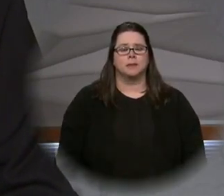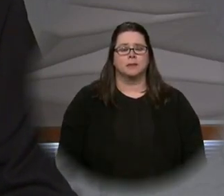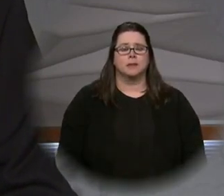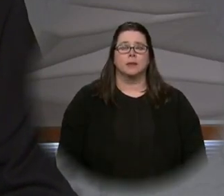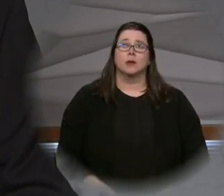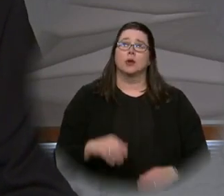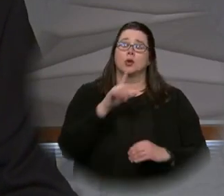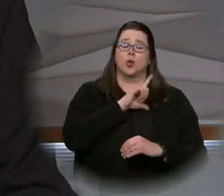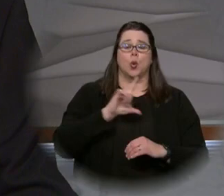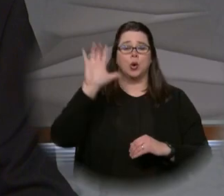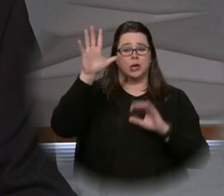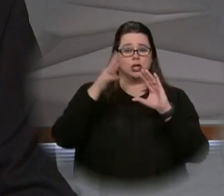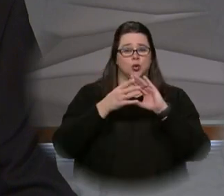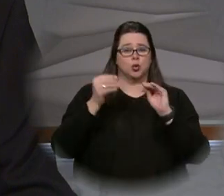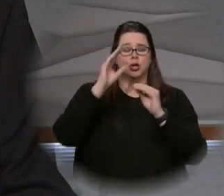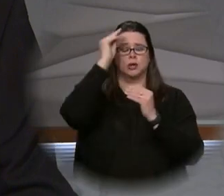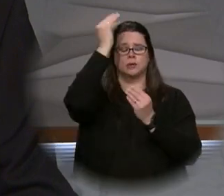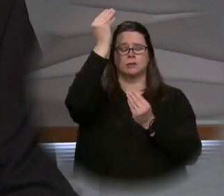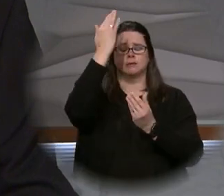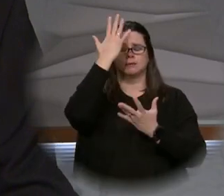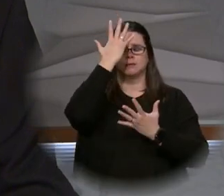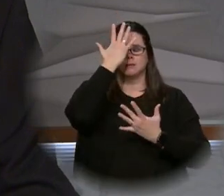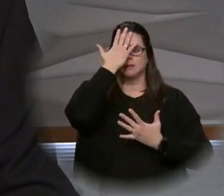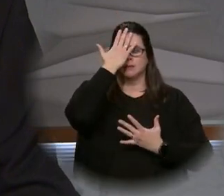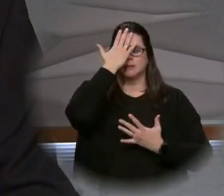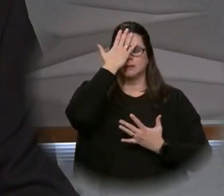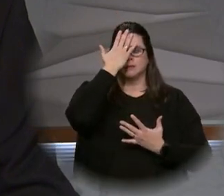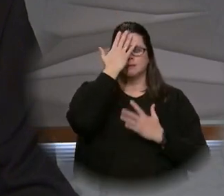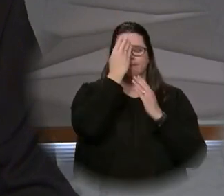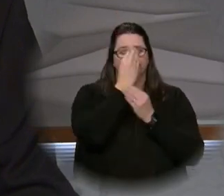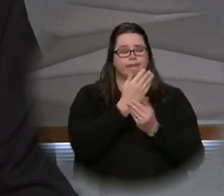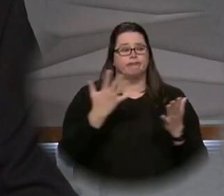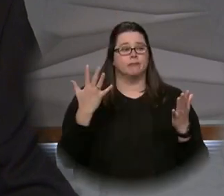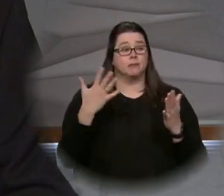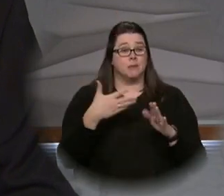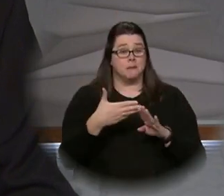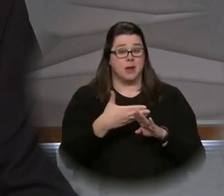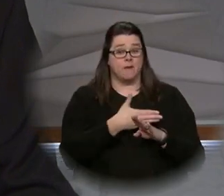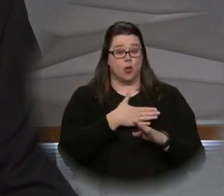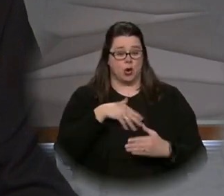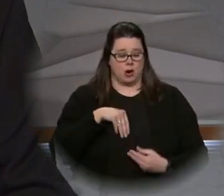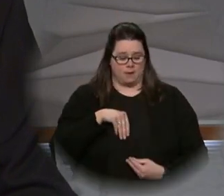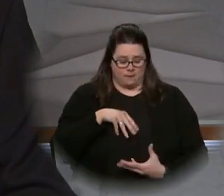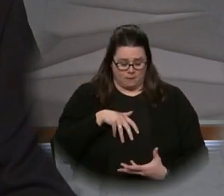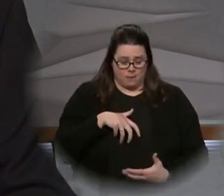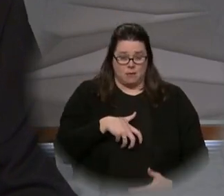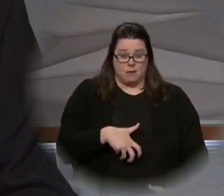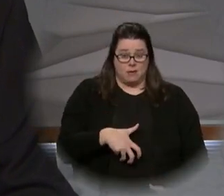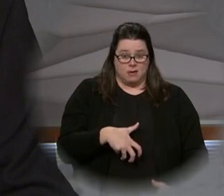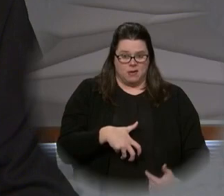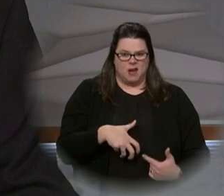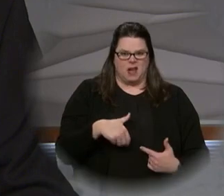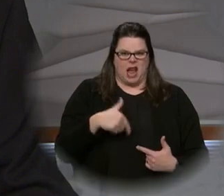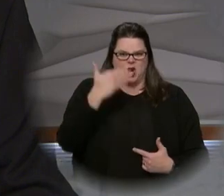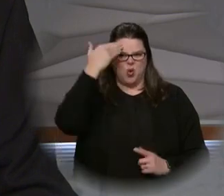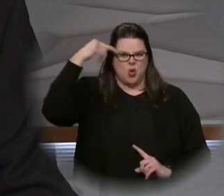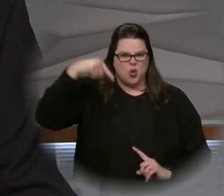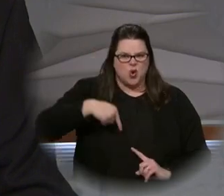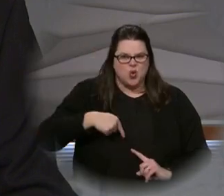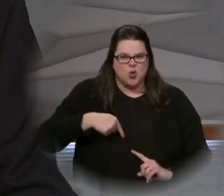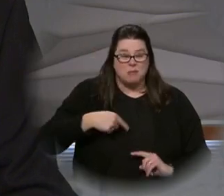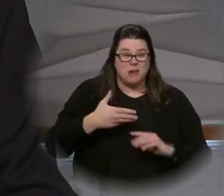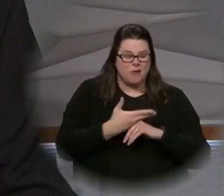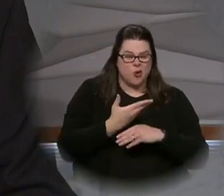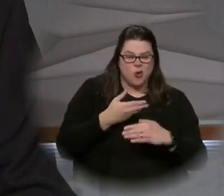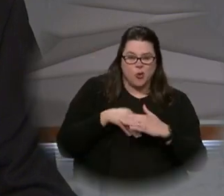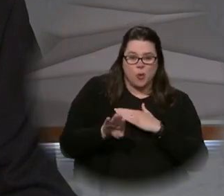The word of the Lord came to me, saying, before I formed you in the womb, I knew you. Before you were